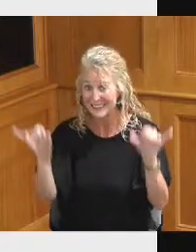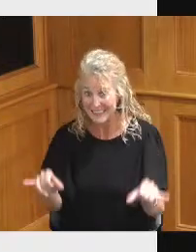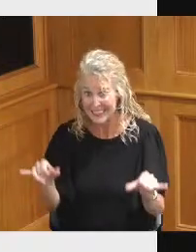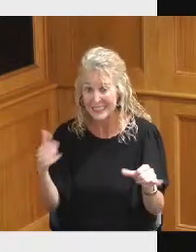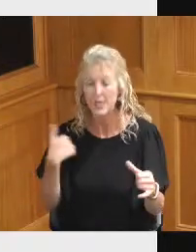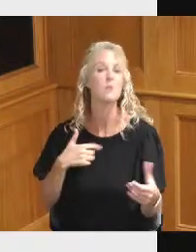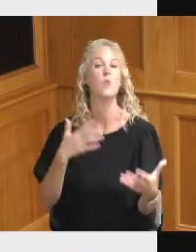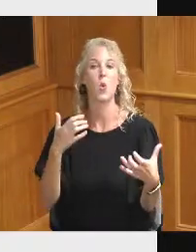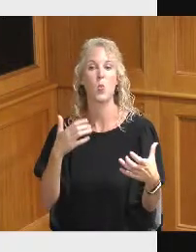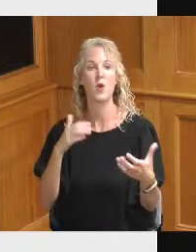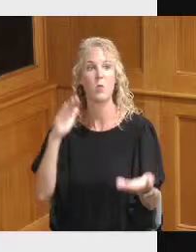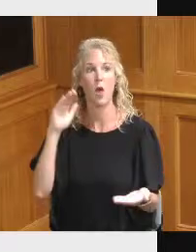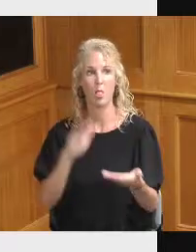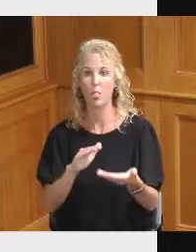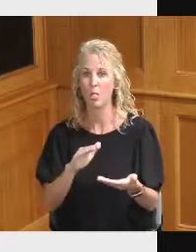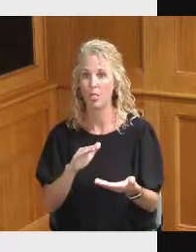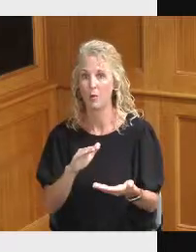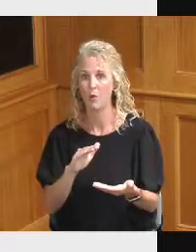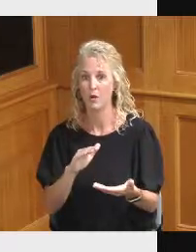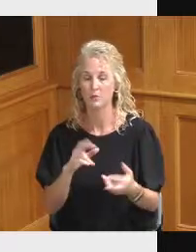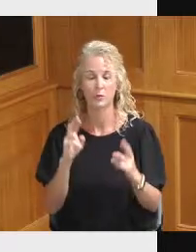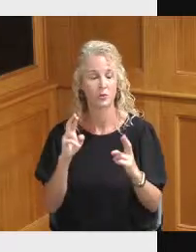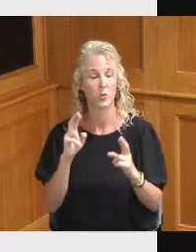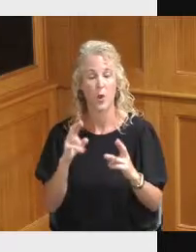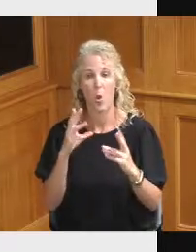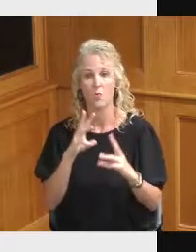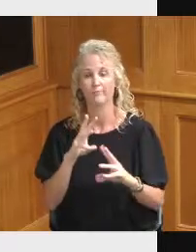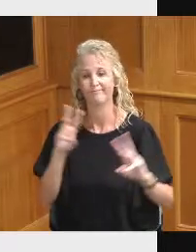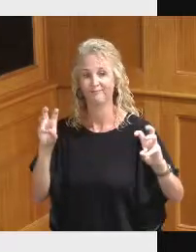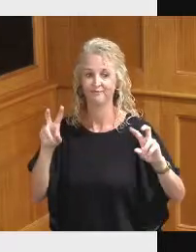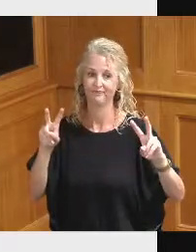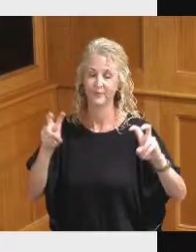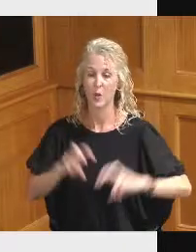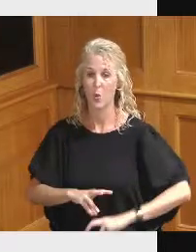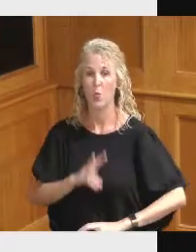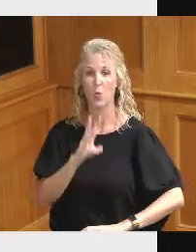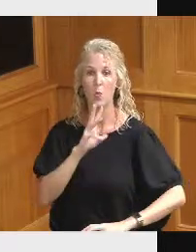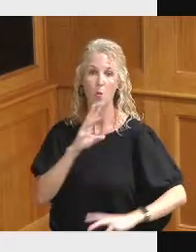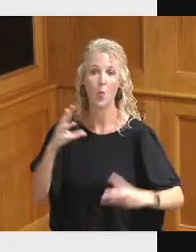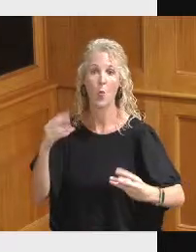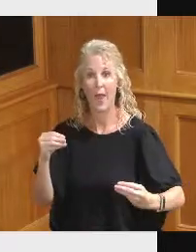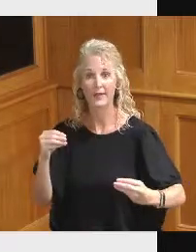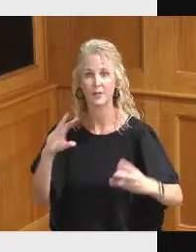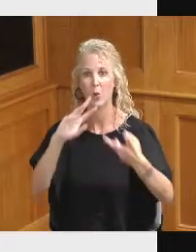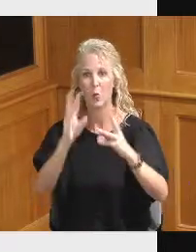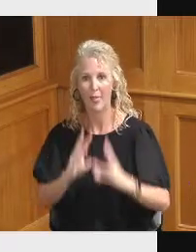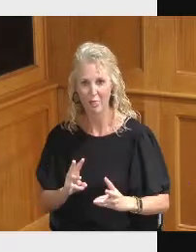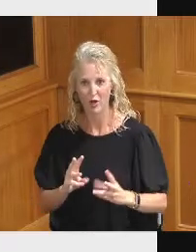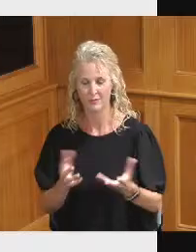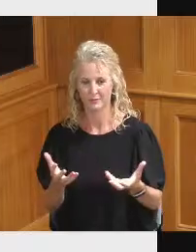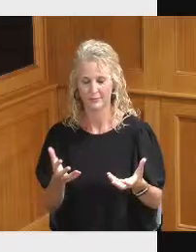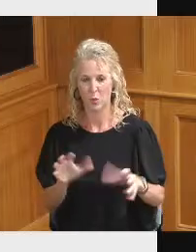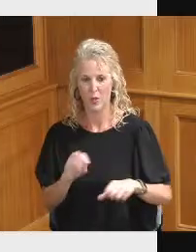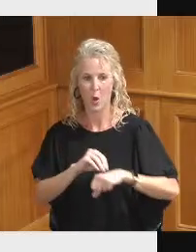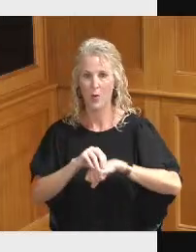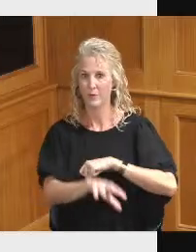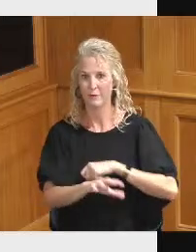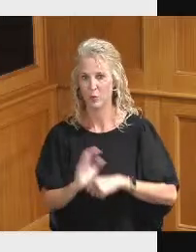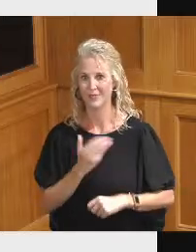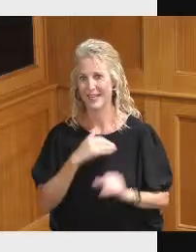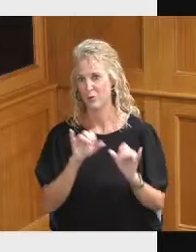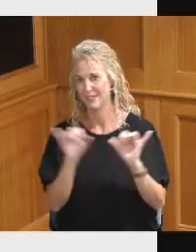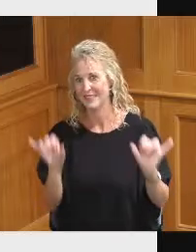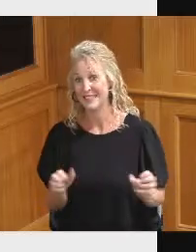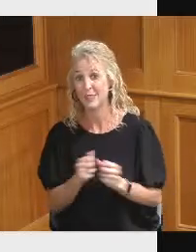find ways to reduce wet weather that gets into our system without us having to do major capital upgrades